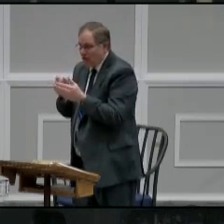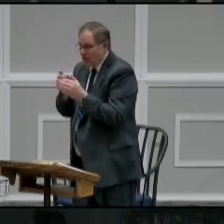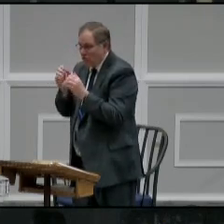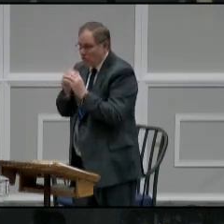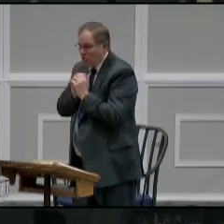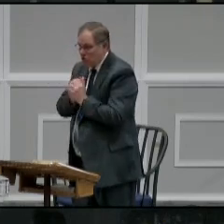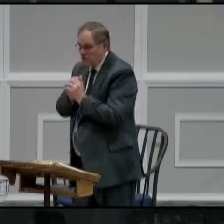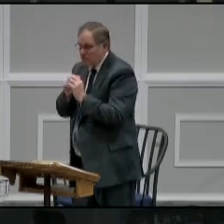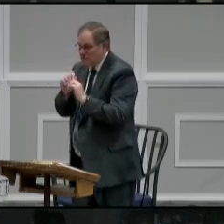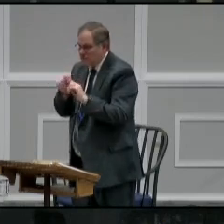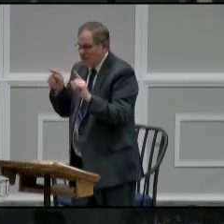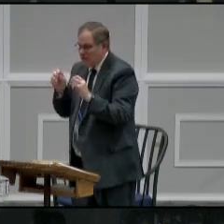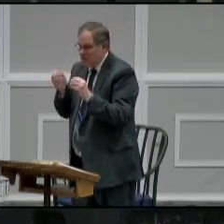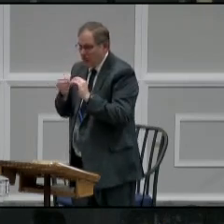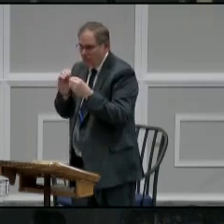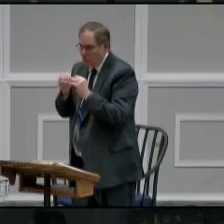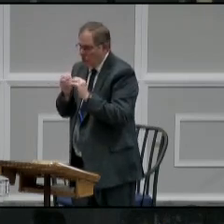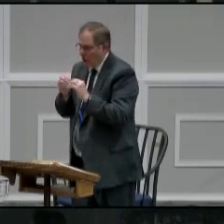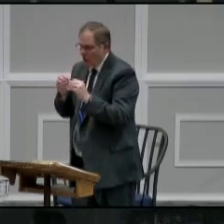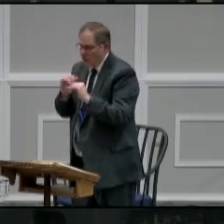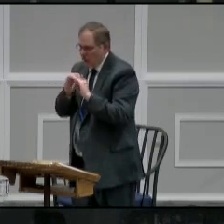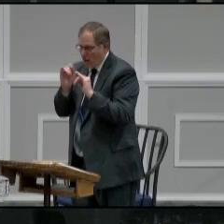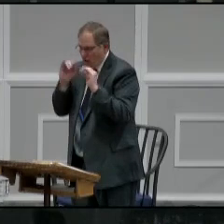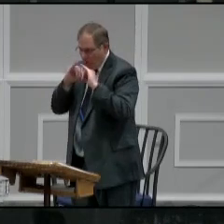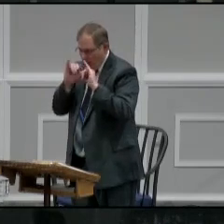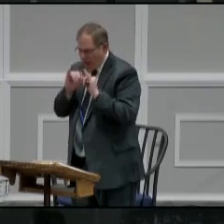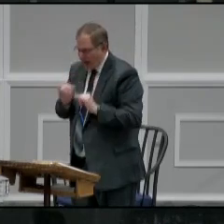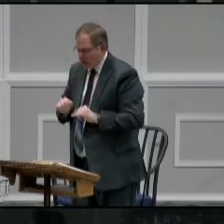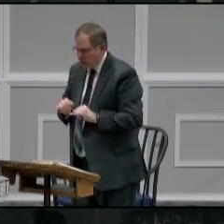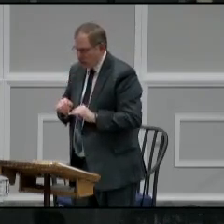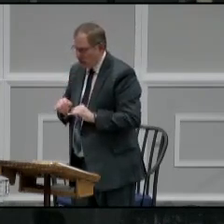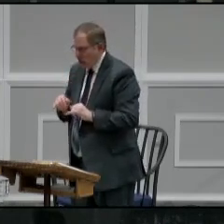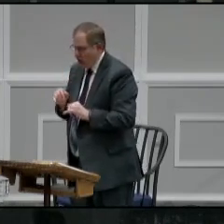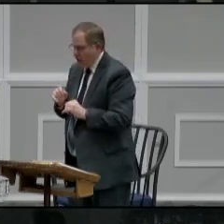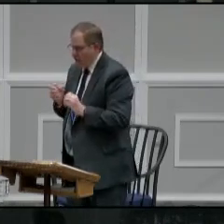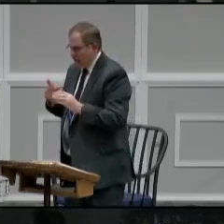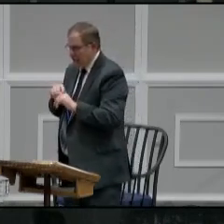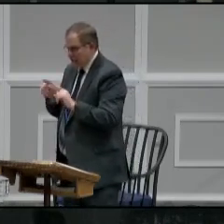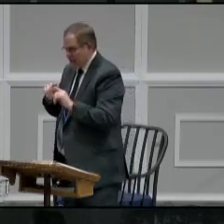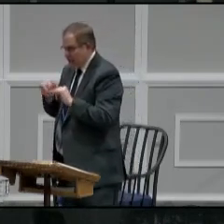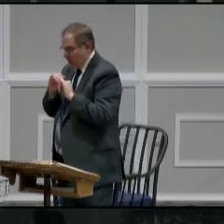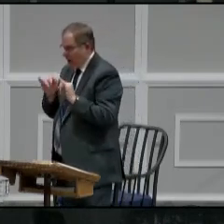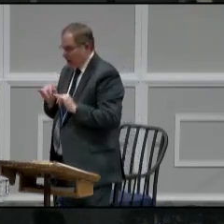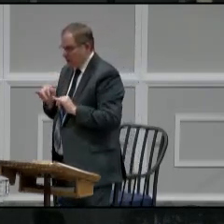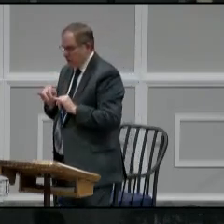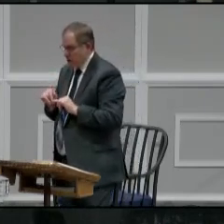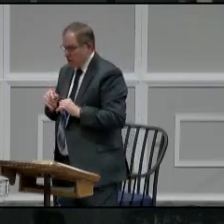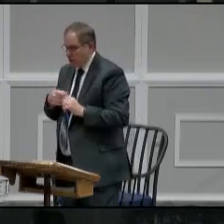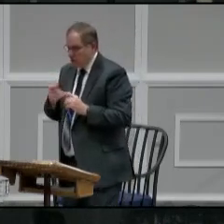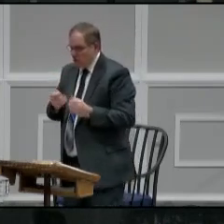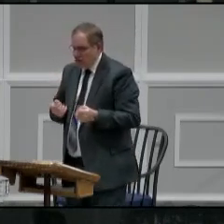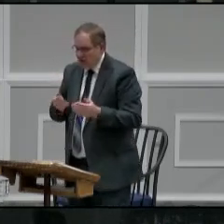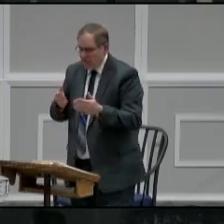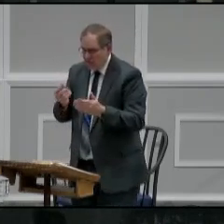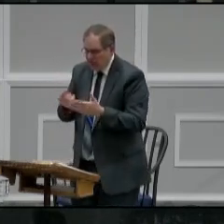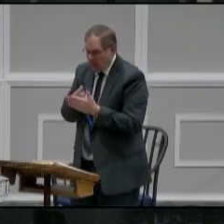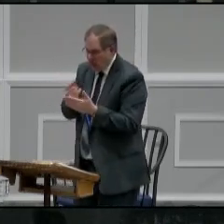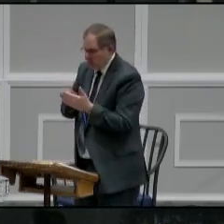gods. And if you're not careful, and what we found is when you would present the gospel to them, their